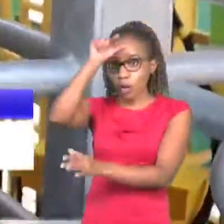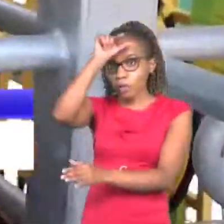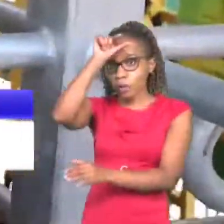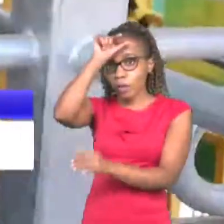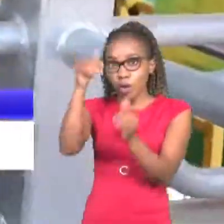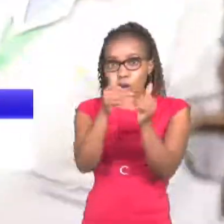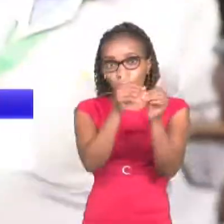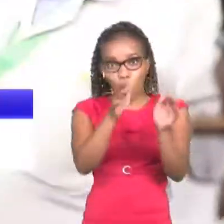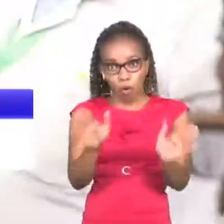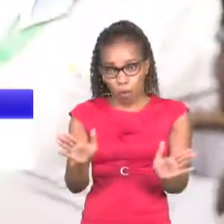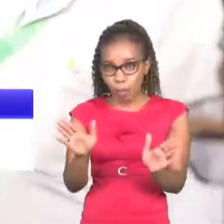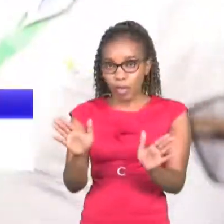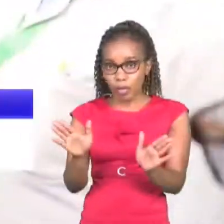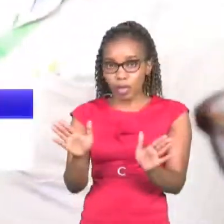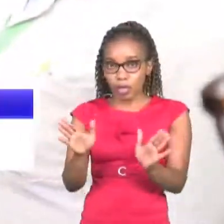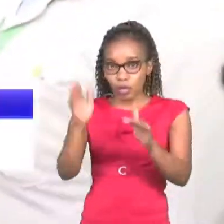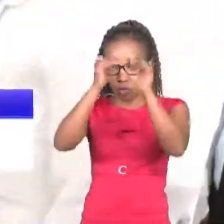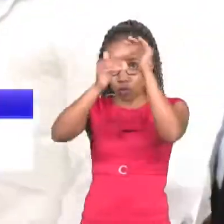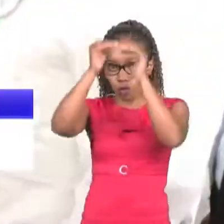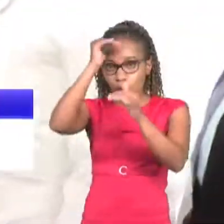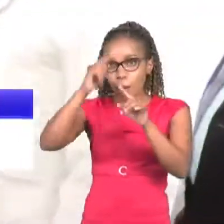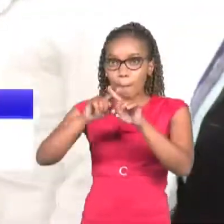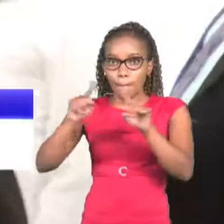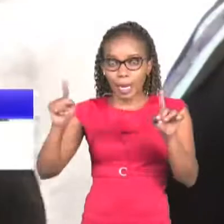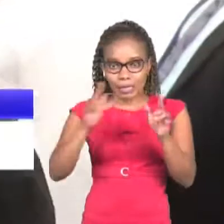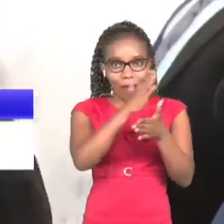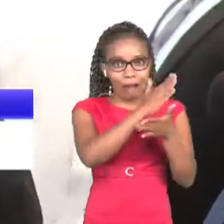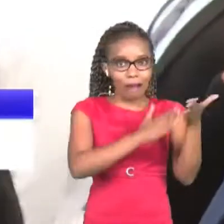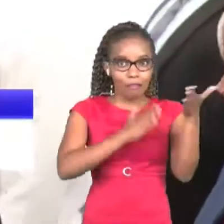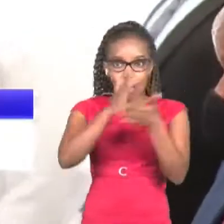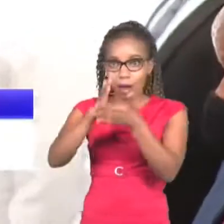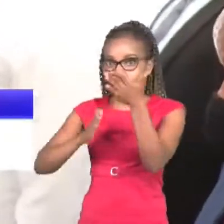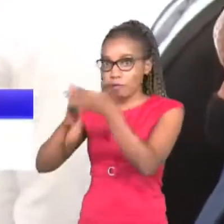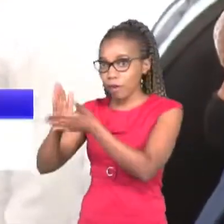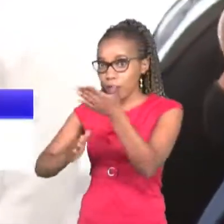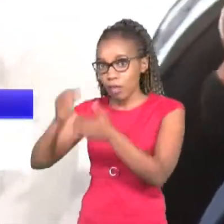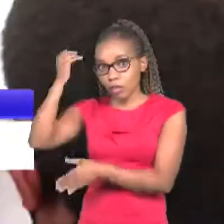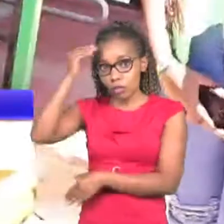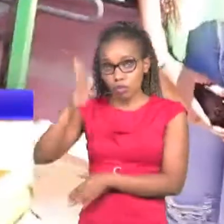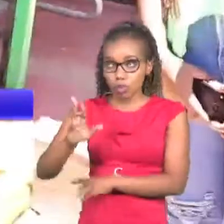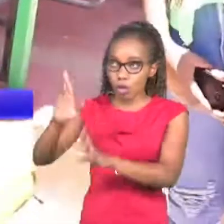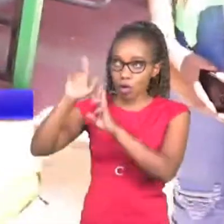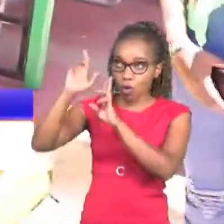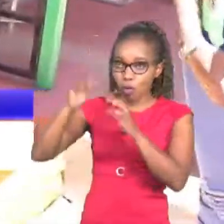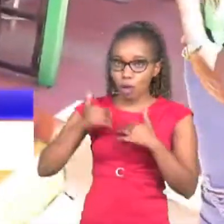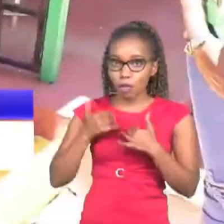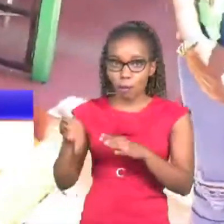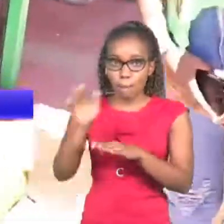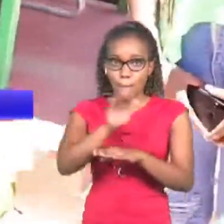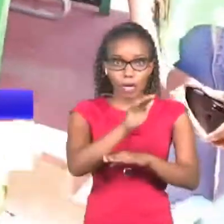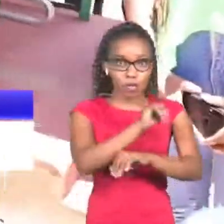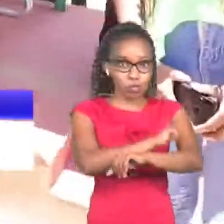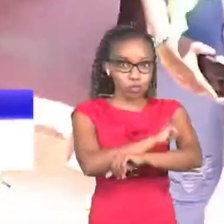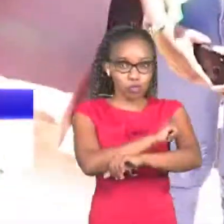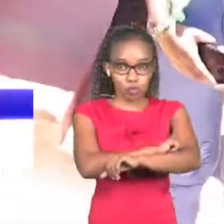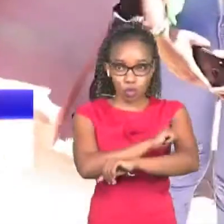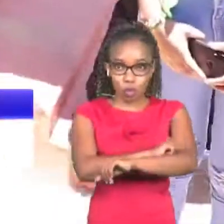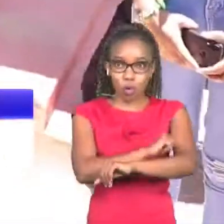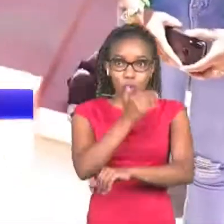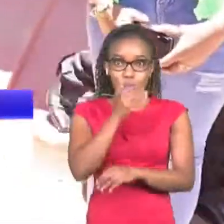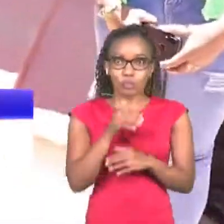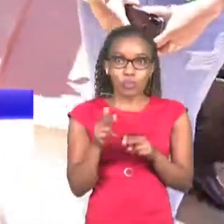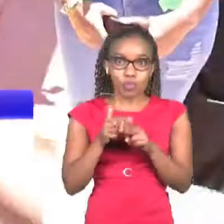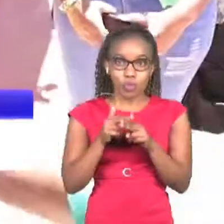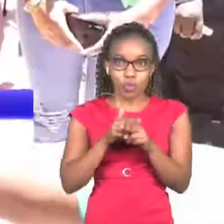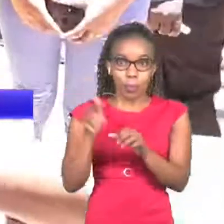learning institutions, although in phases. He has said that learners should have hope of resuming their studies in bits in due course. Thousands